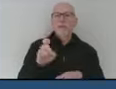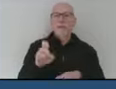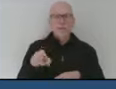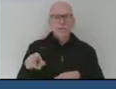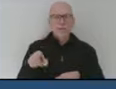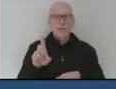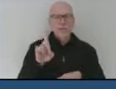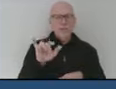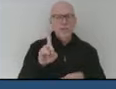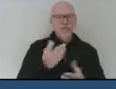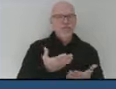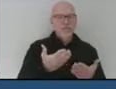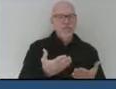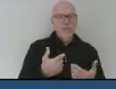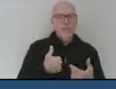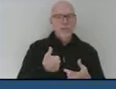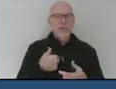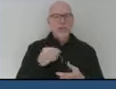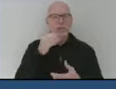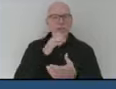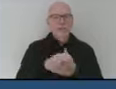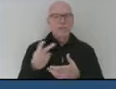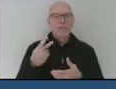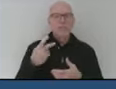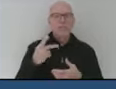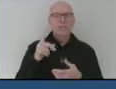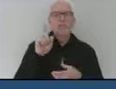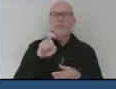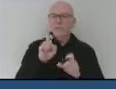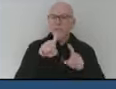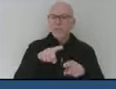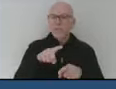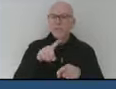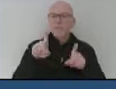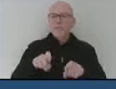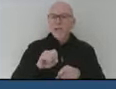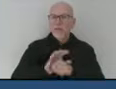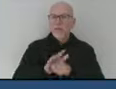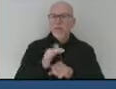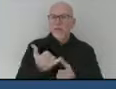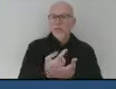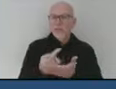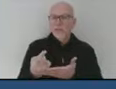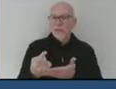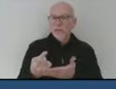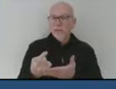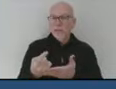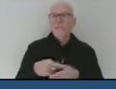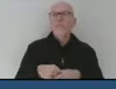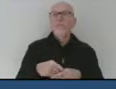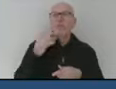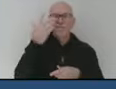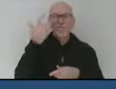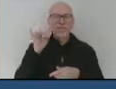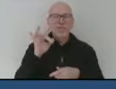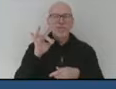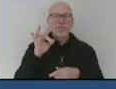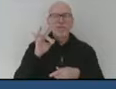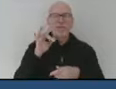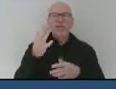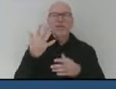Dr. Box has recommended that Janet and I get a COVID test at the end of this week because of the